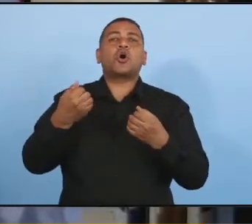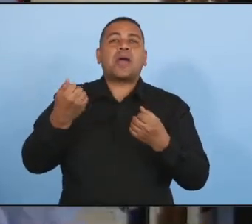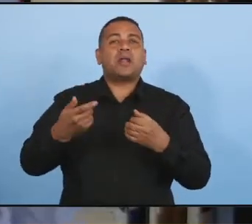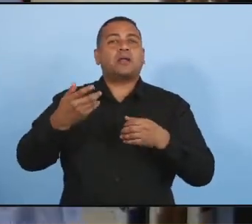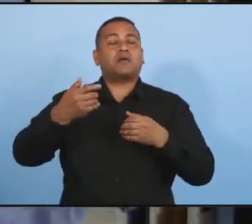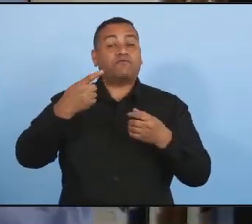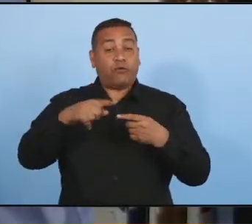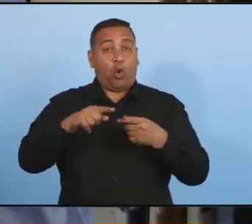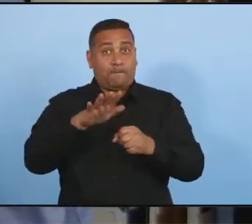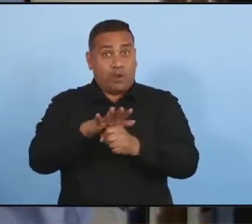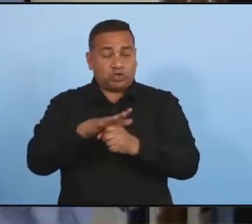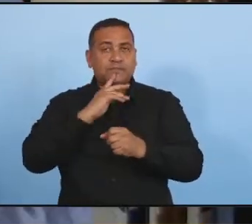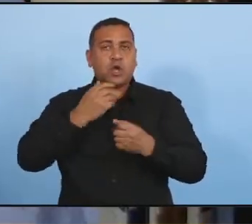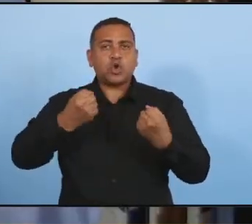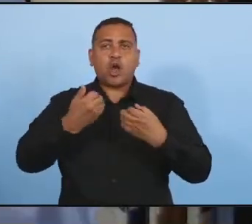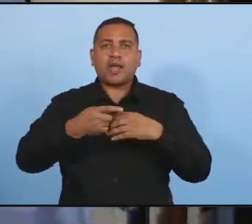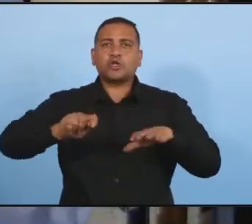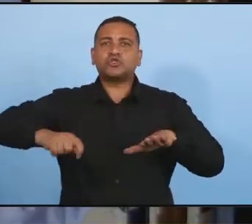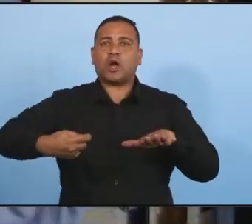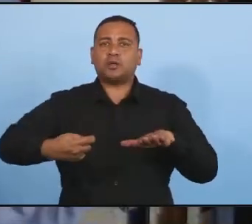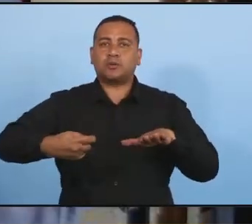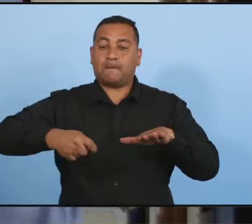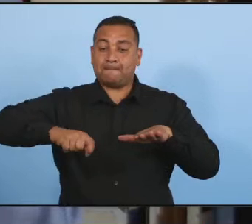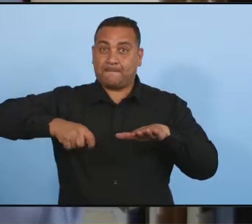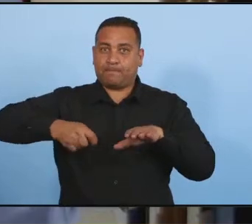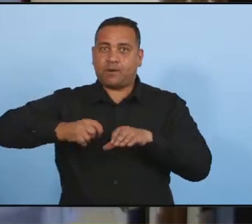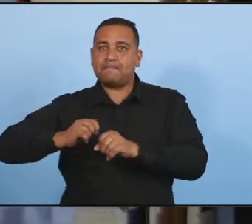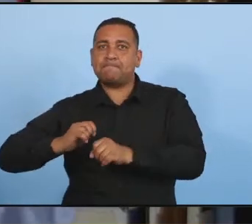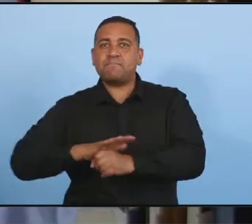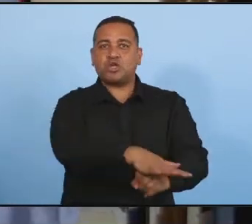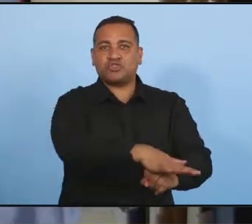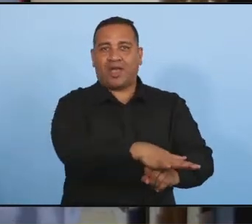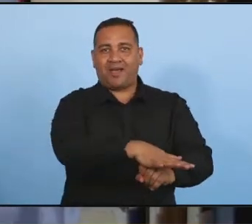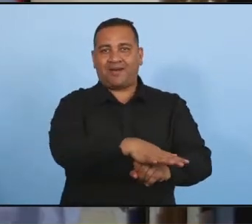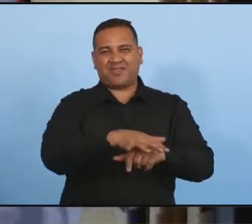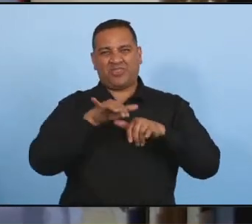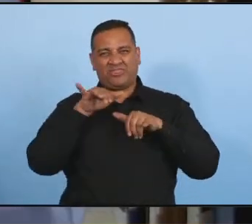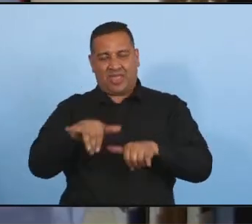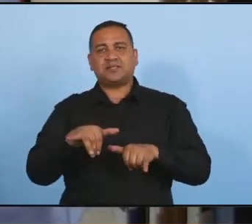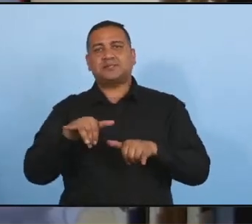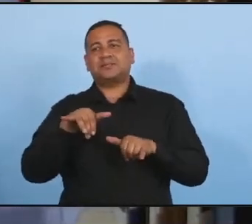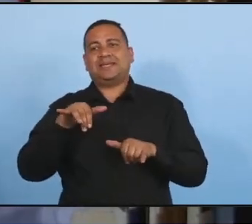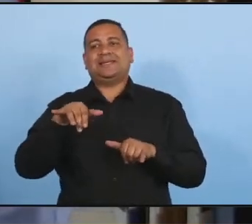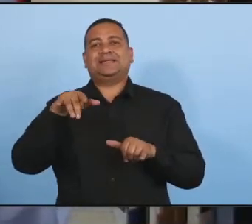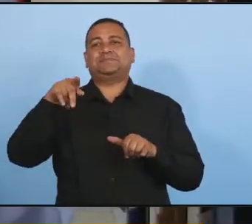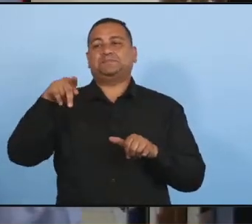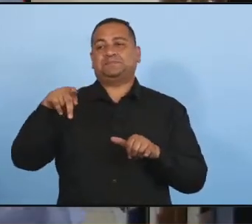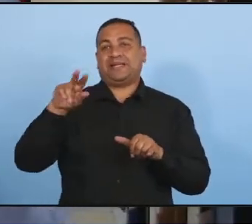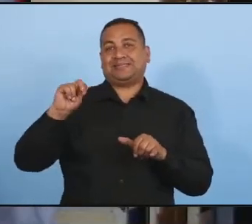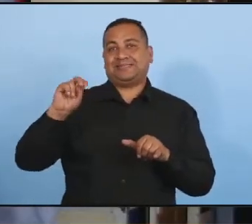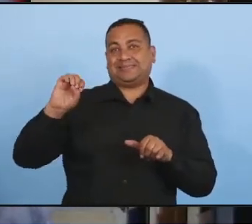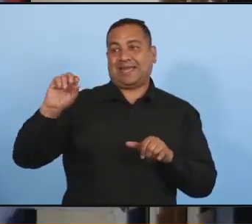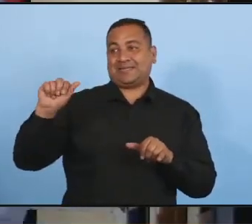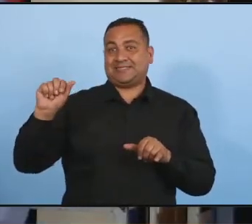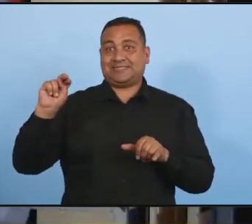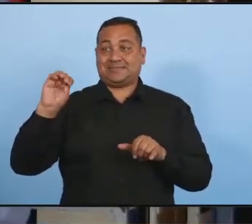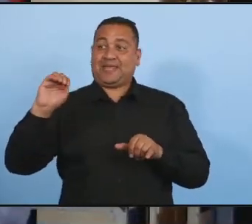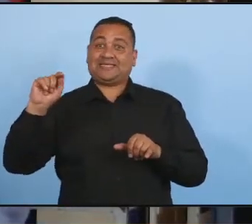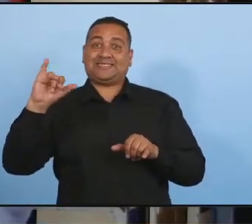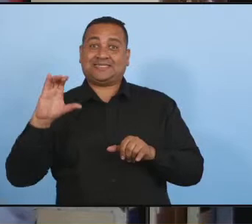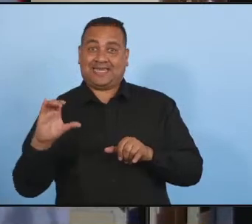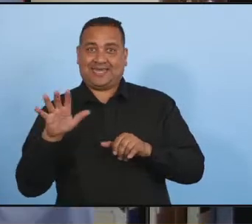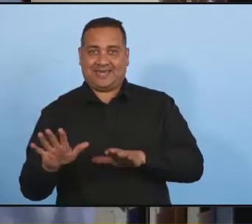Pneumatics, basically the same. All the only difference is that we can use gas and we use air